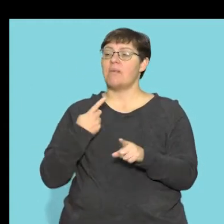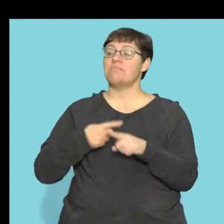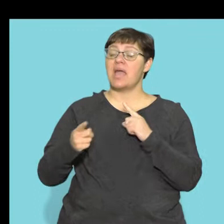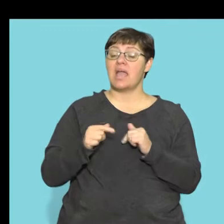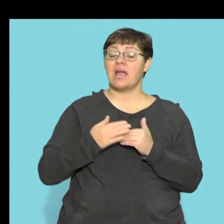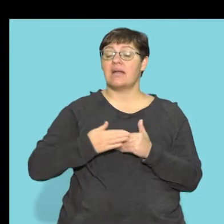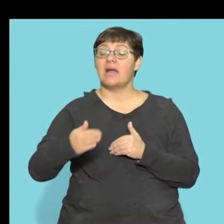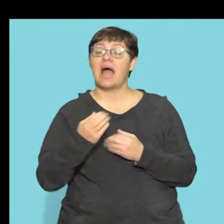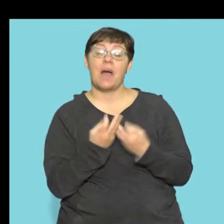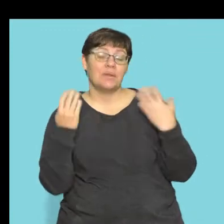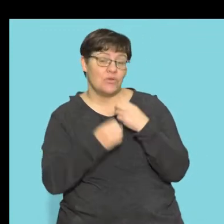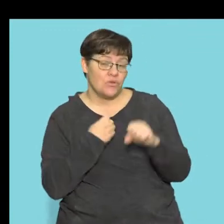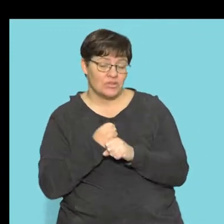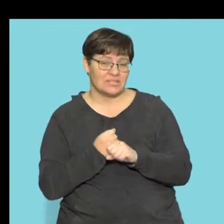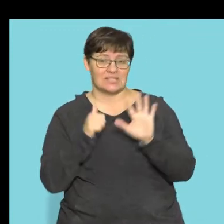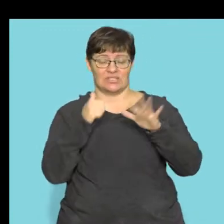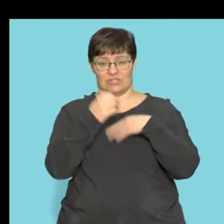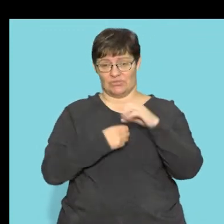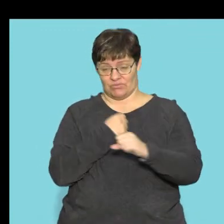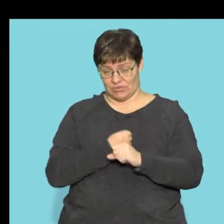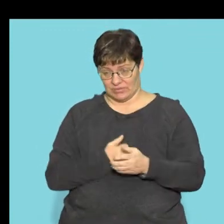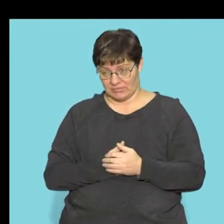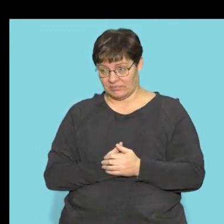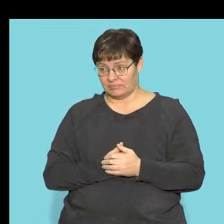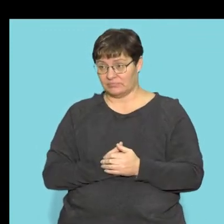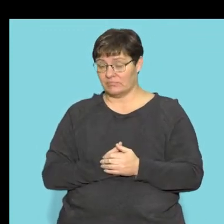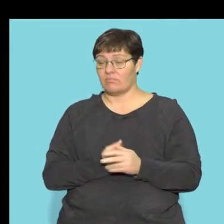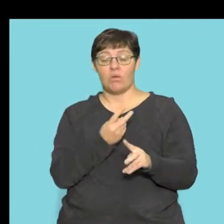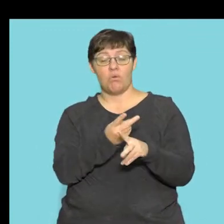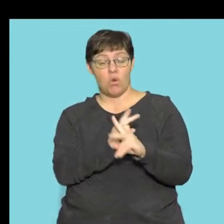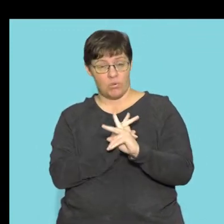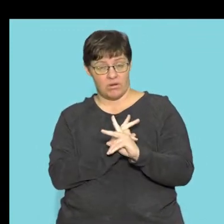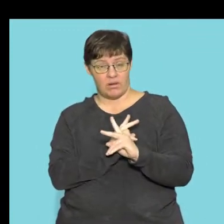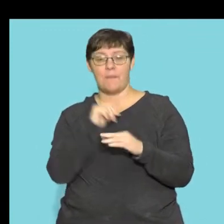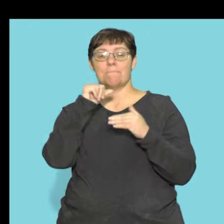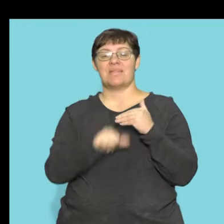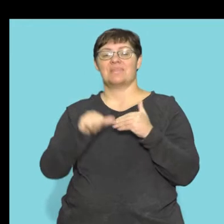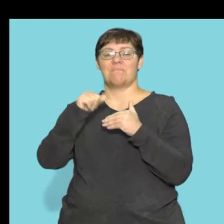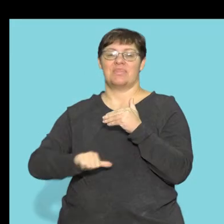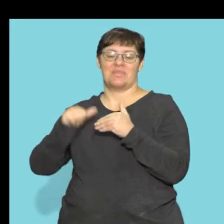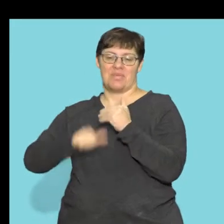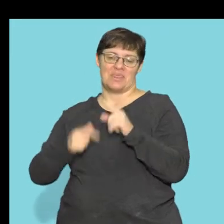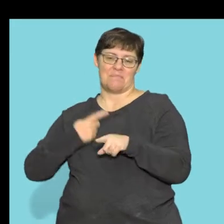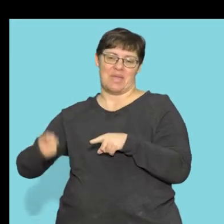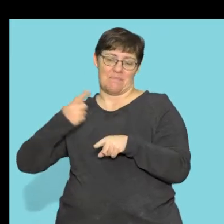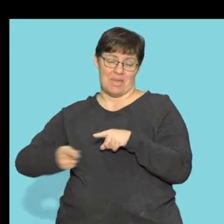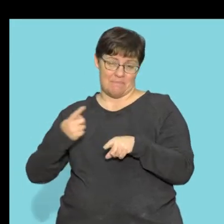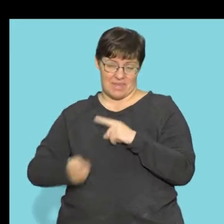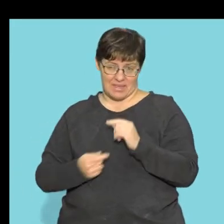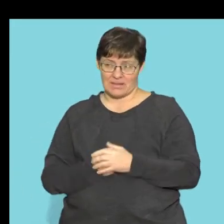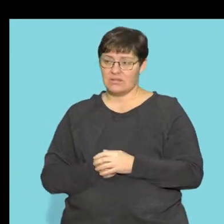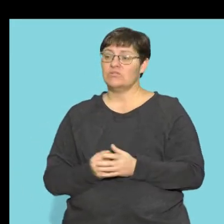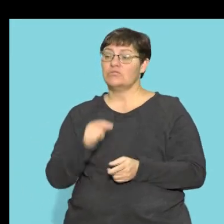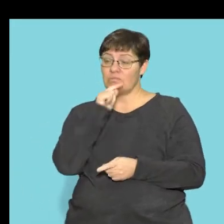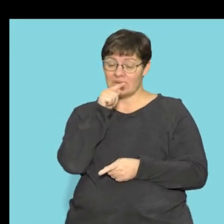is repaid over 6 years. Now, we need to know that a loan is normally paid on a month-to-month basis. So for